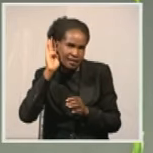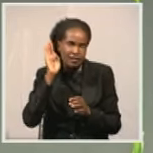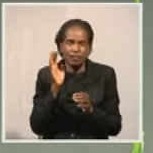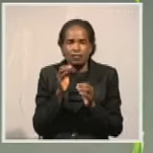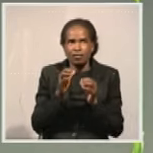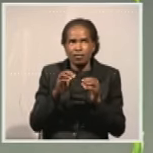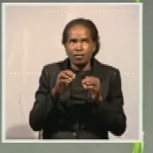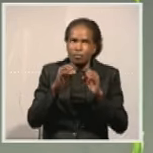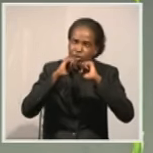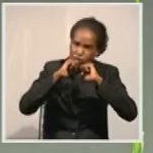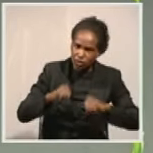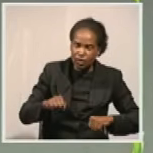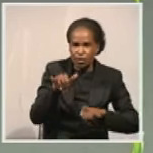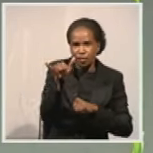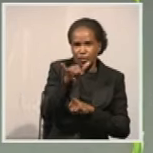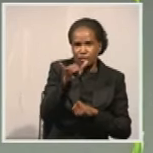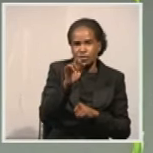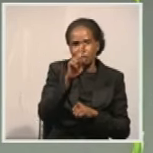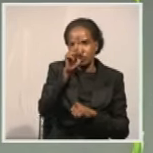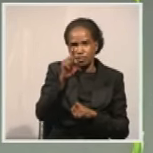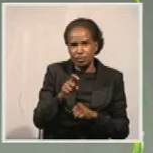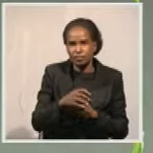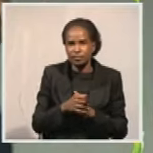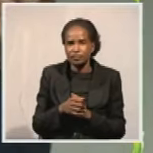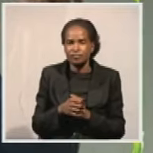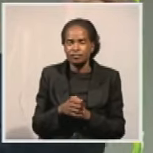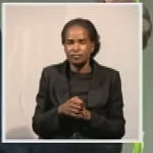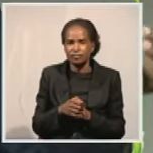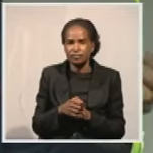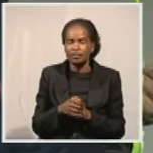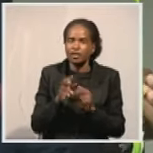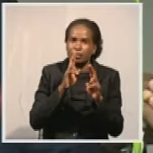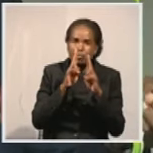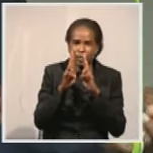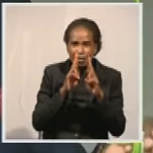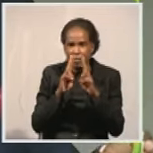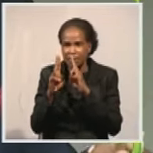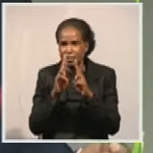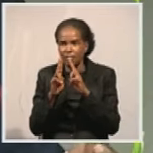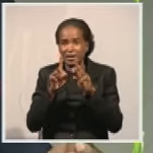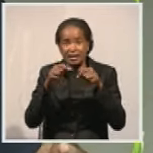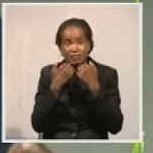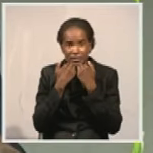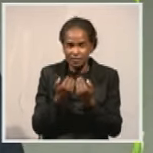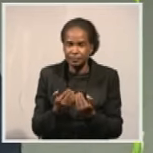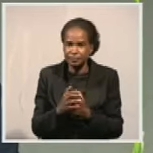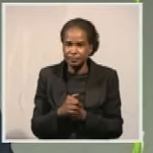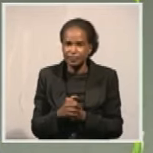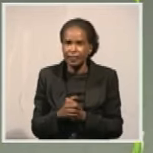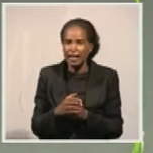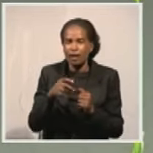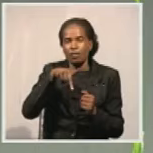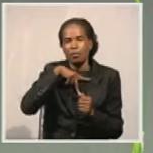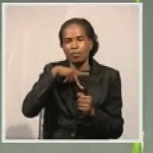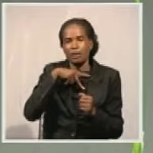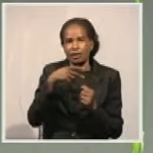out. And they were requested to deliberate on this important issue. And they said to